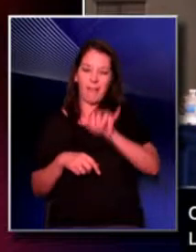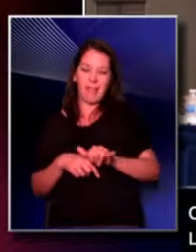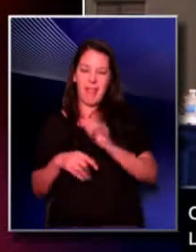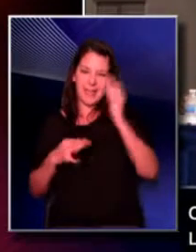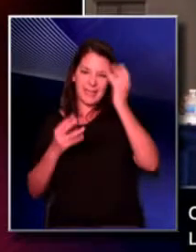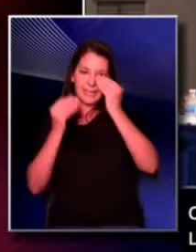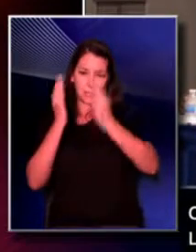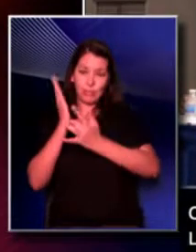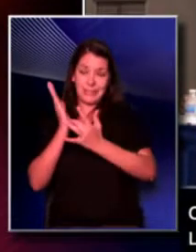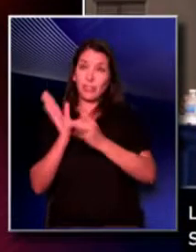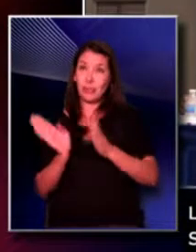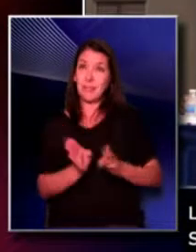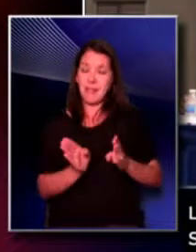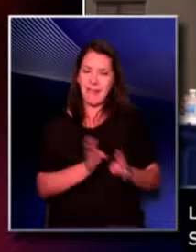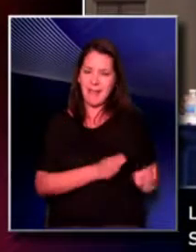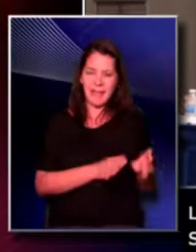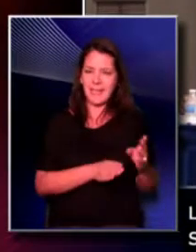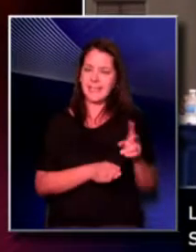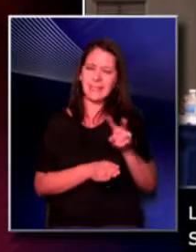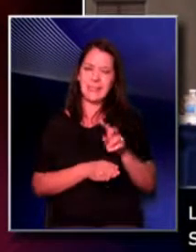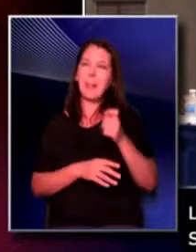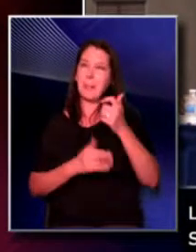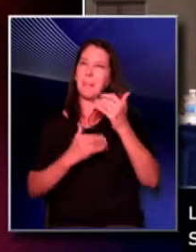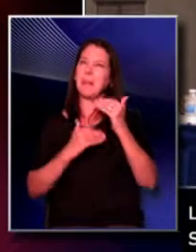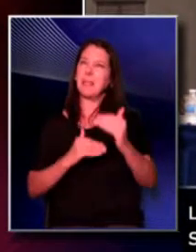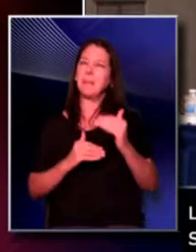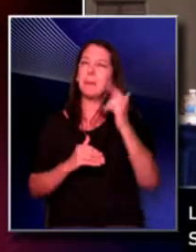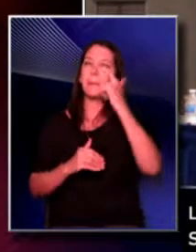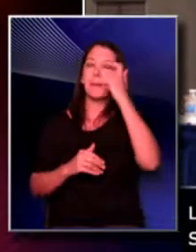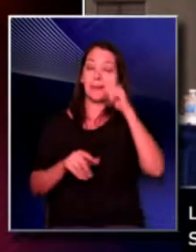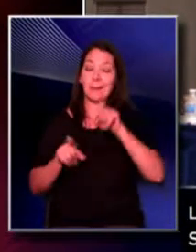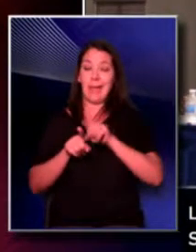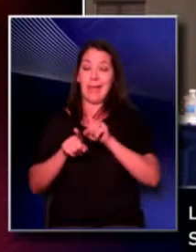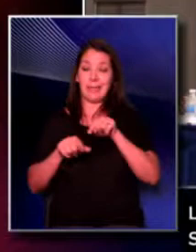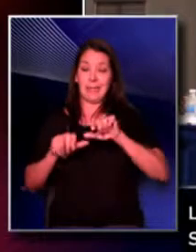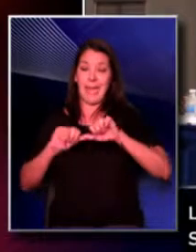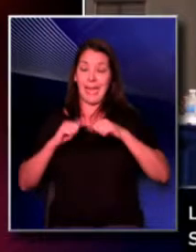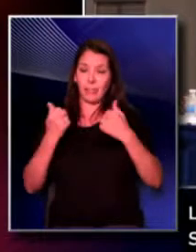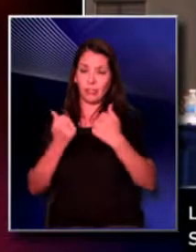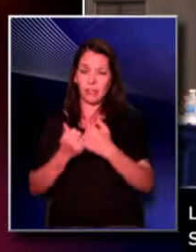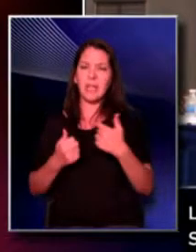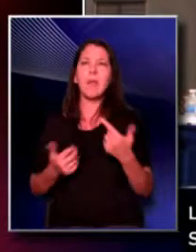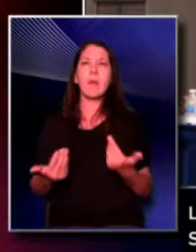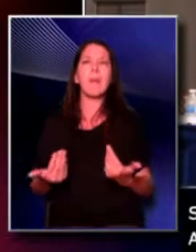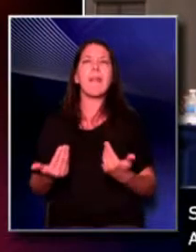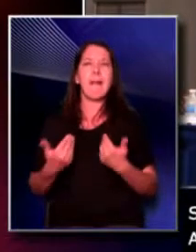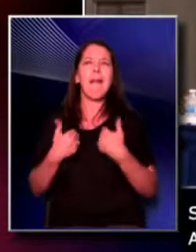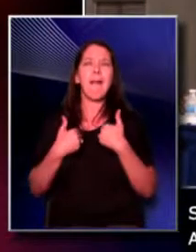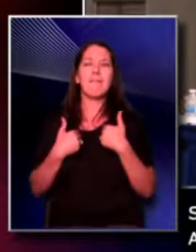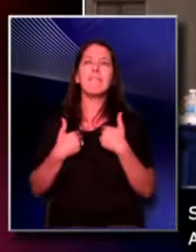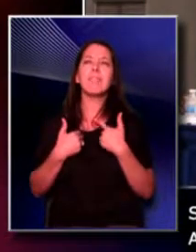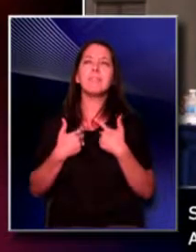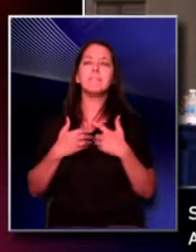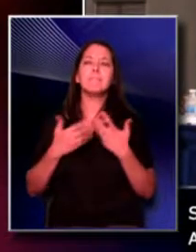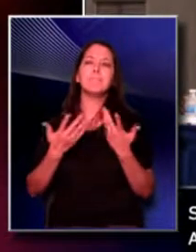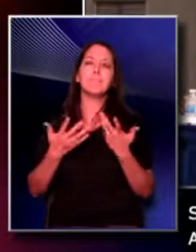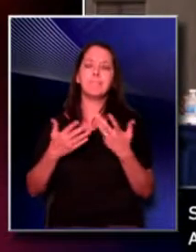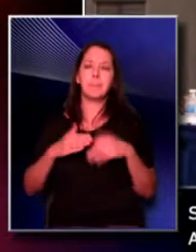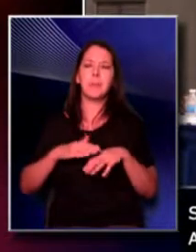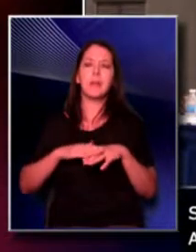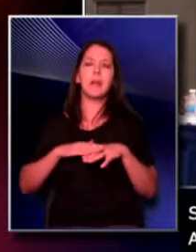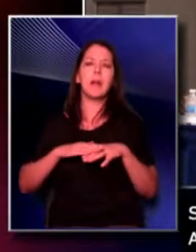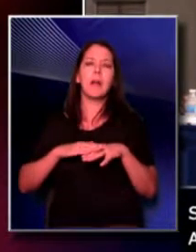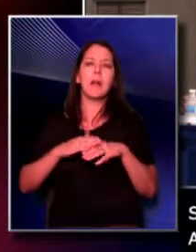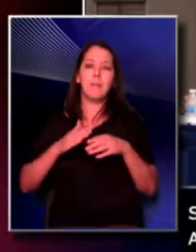planning is because as an agency, we have some fundamentals that are not